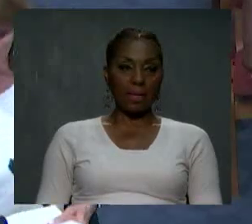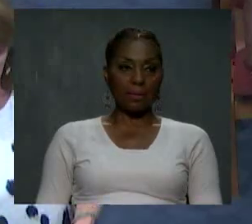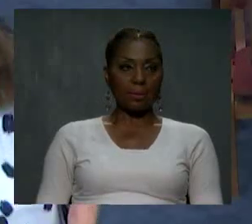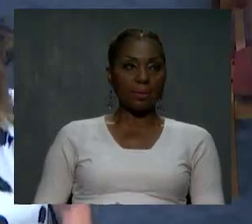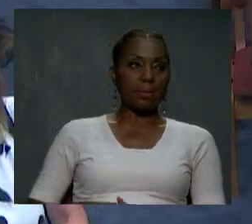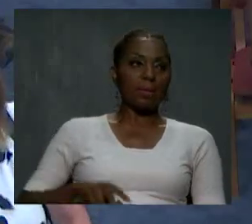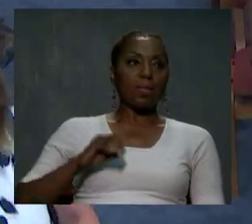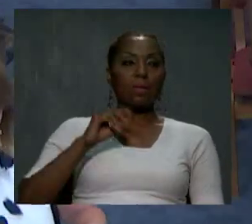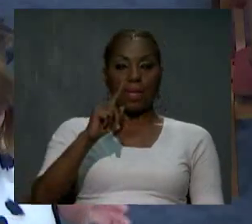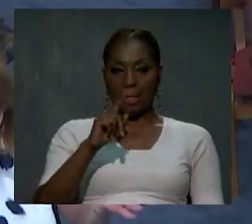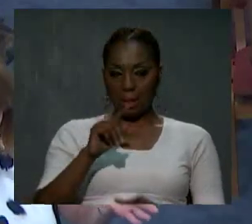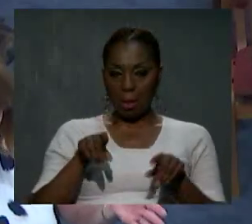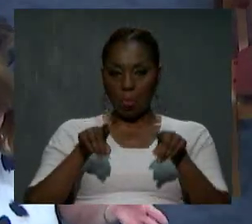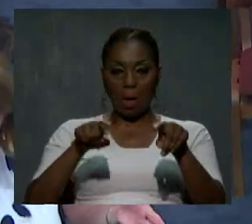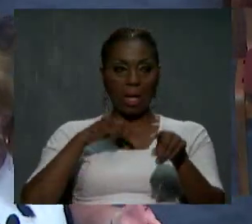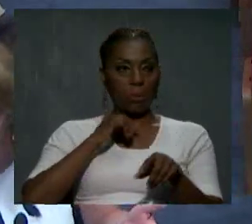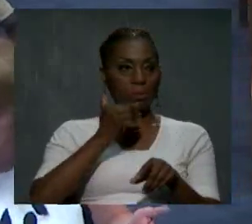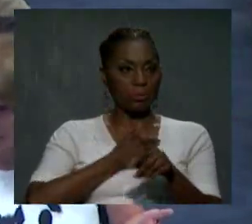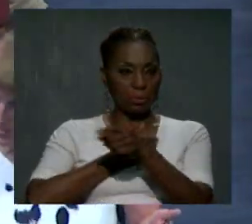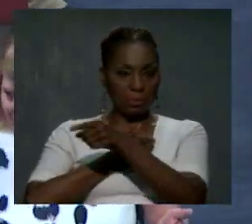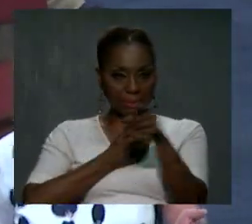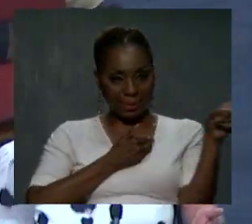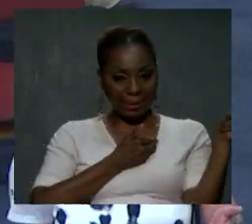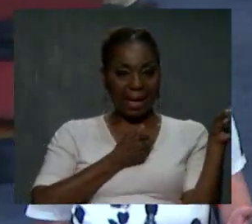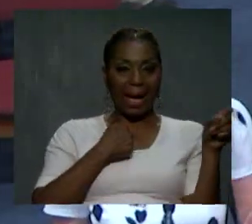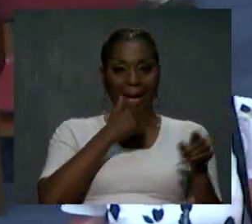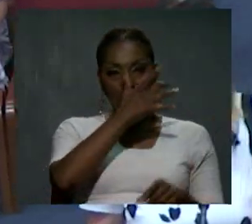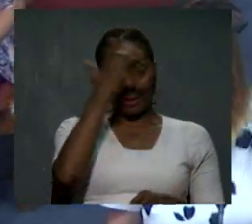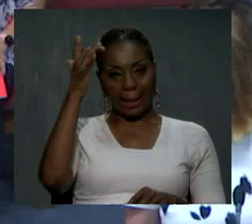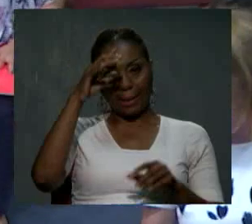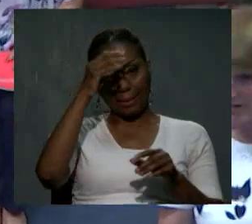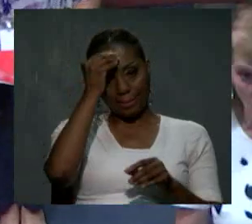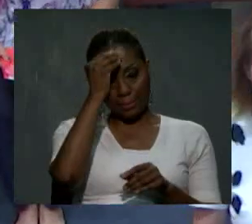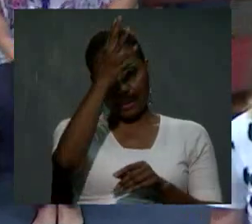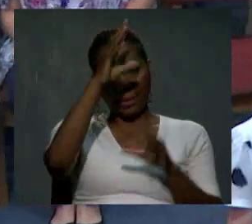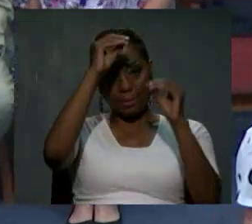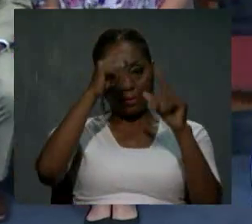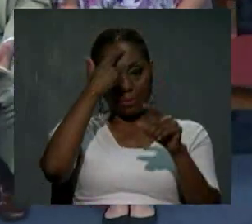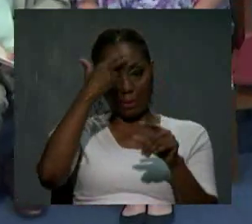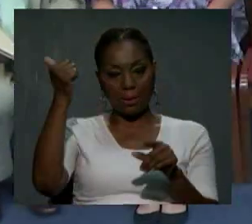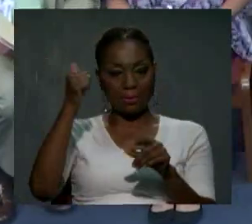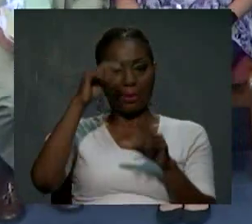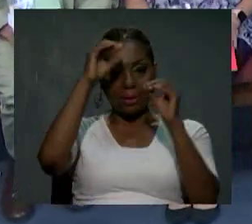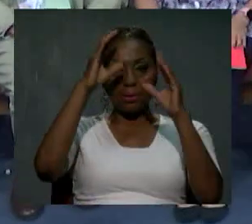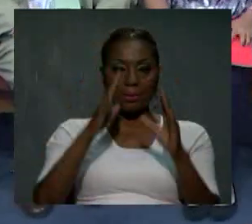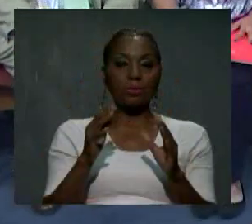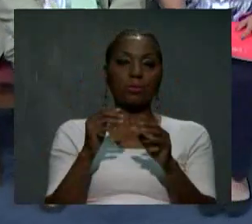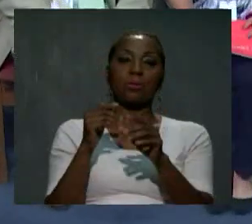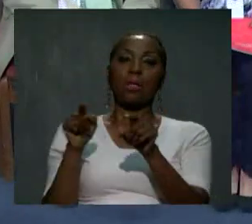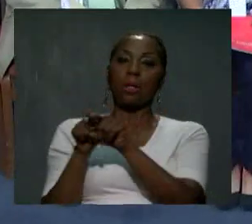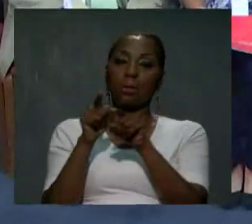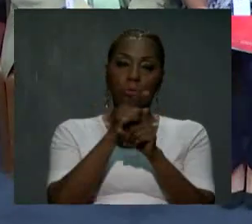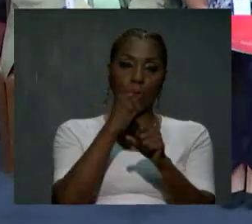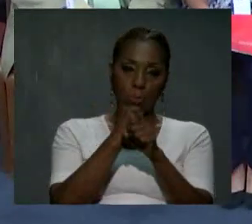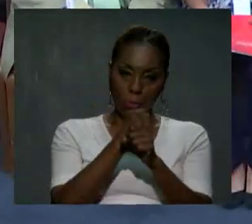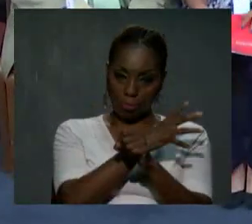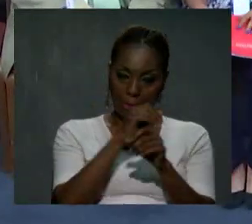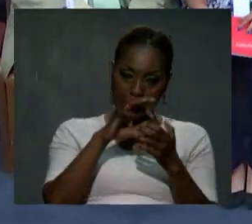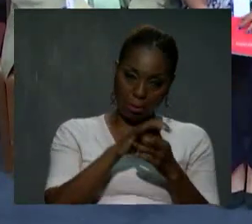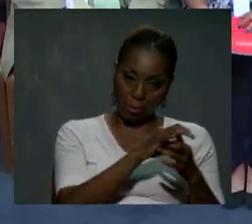I meant when I was introducing them, I meant to tell you the teachers, because the teachers themselves actually did a whole lot of work on this too, in